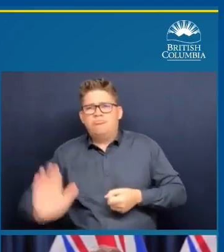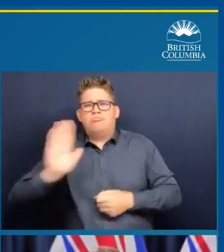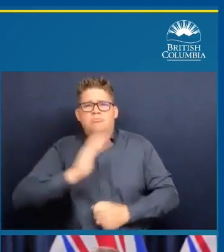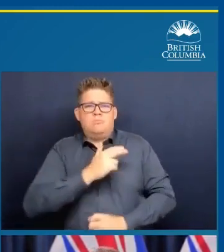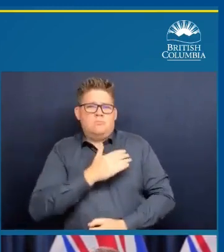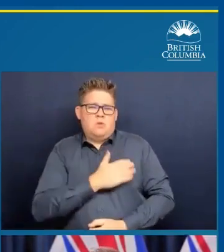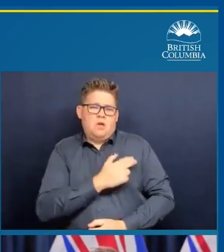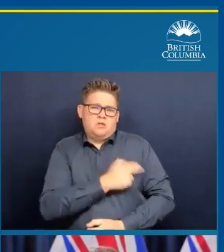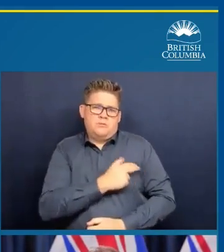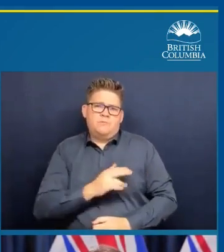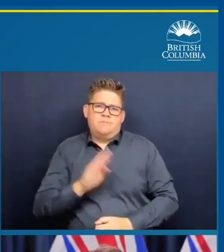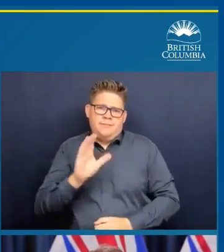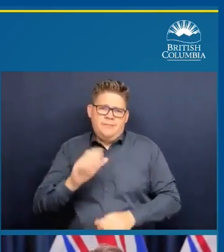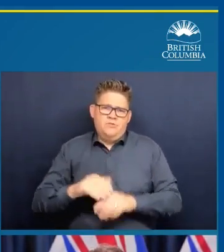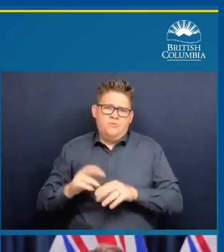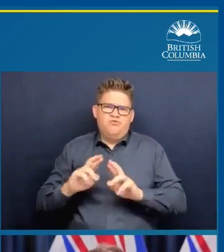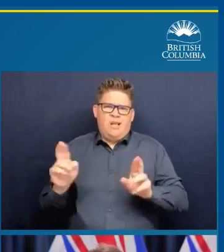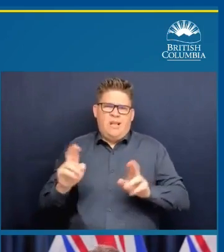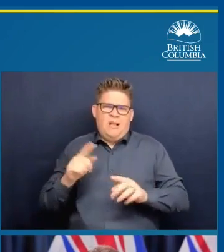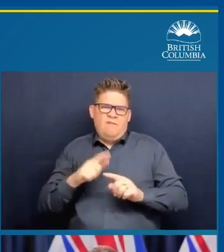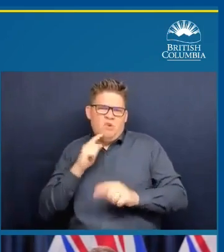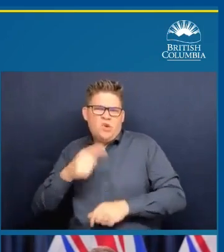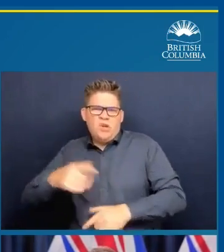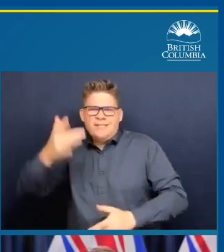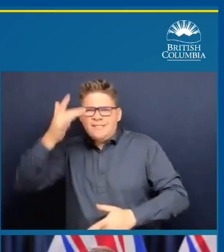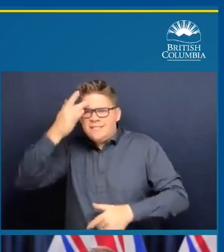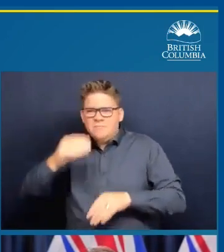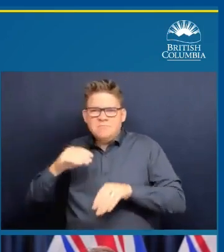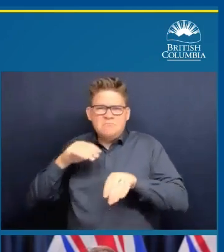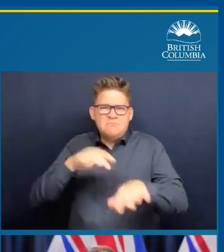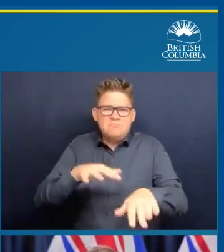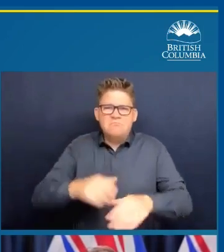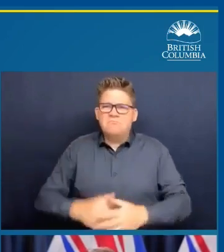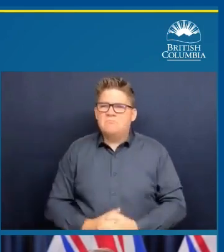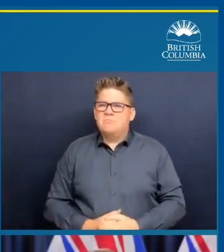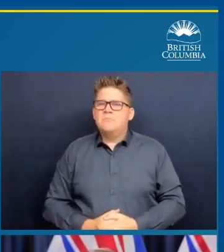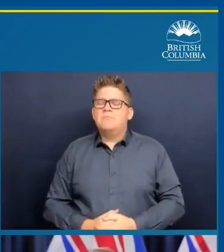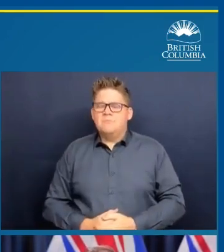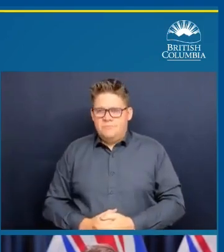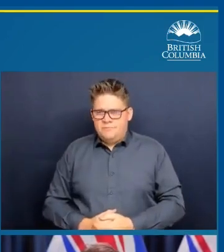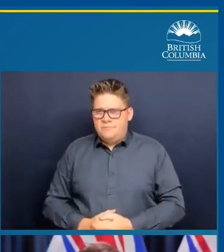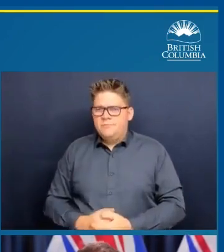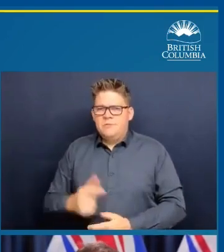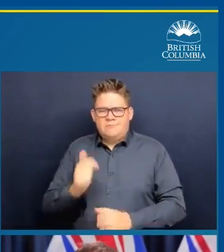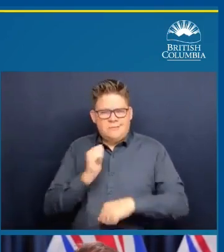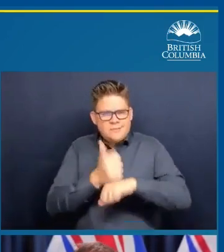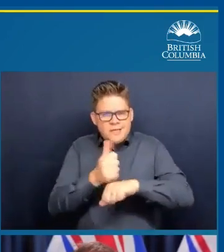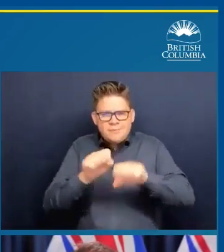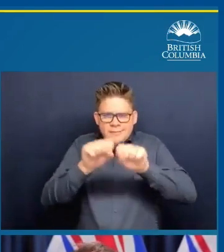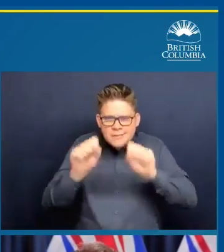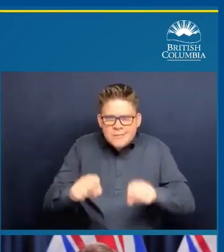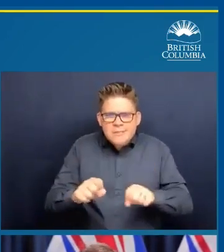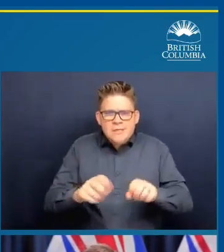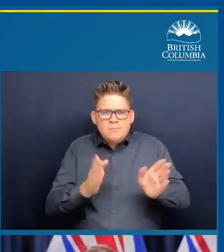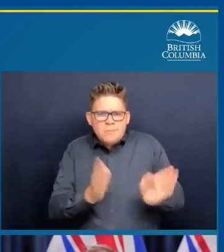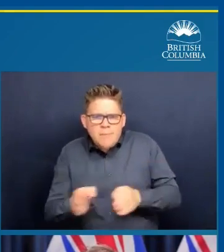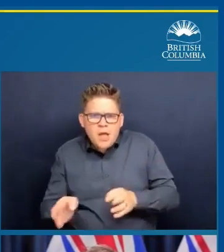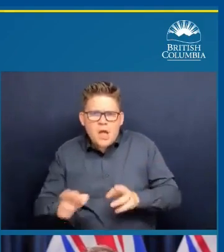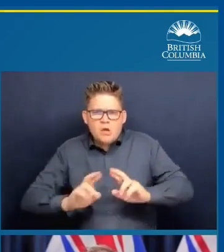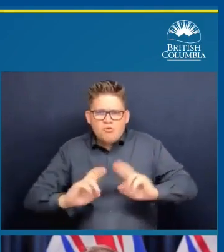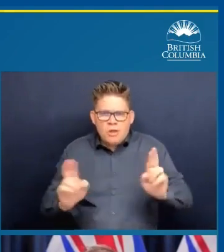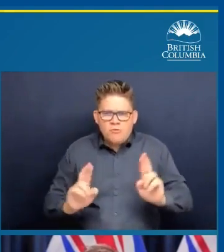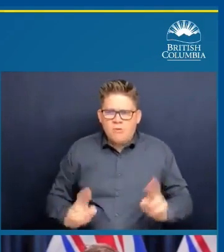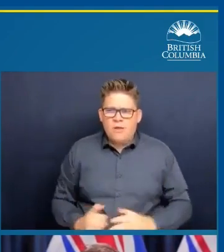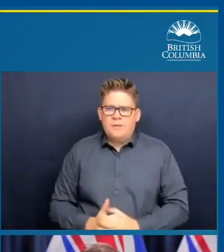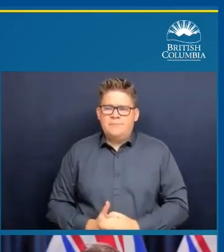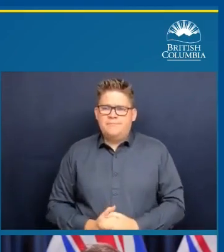to an influx of patients requiring care for respiratory illnesses. Plans are in place. And fortunately, in large measure, we